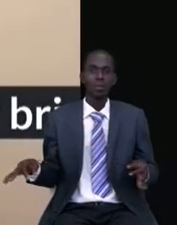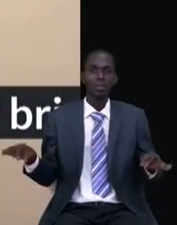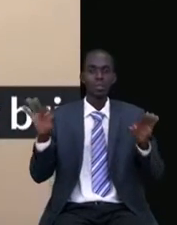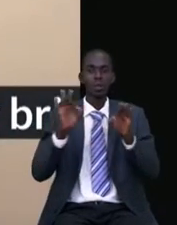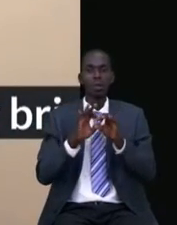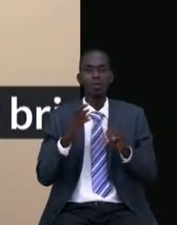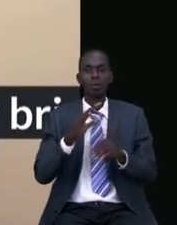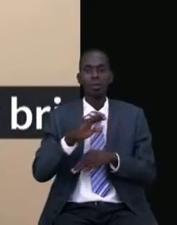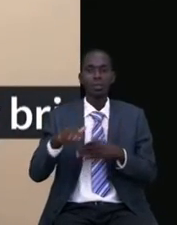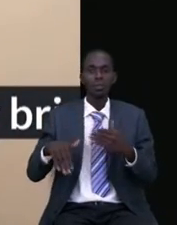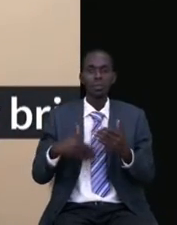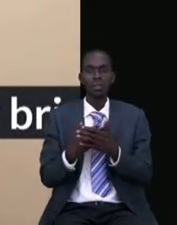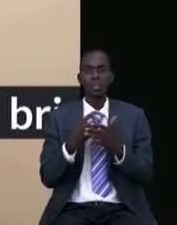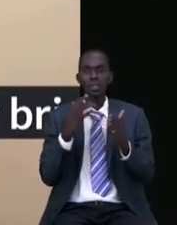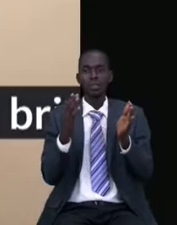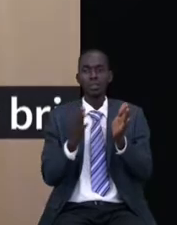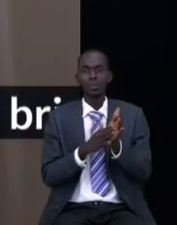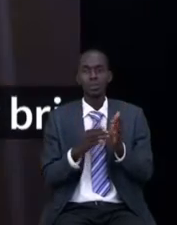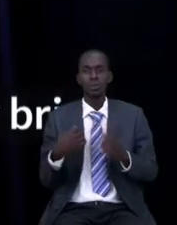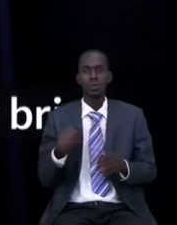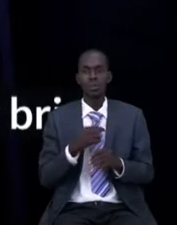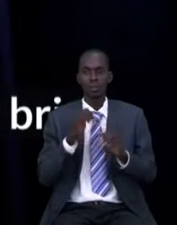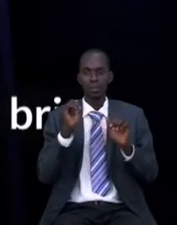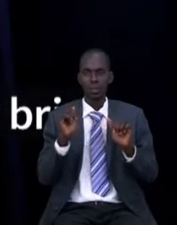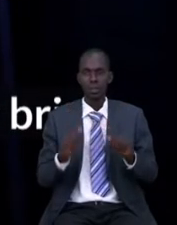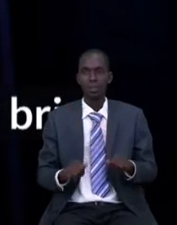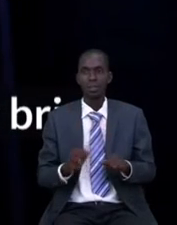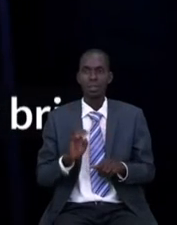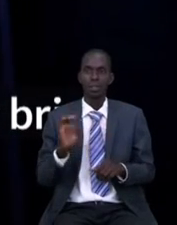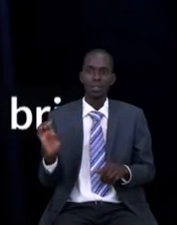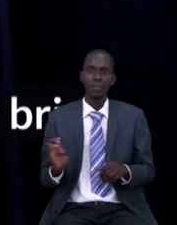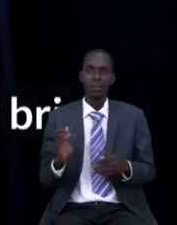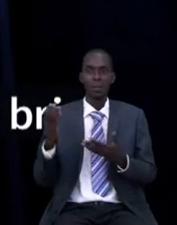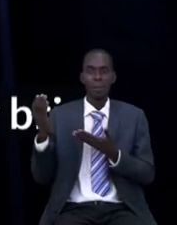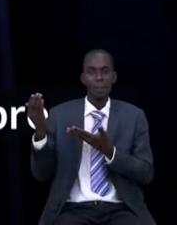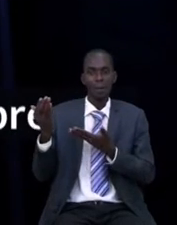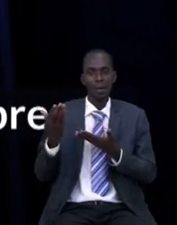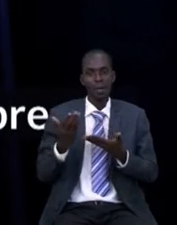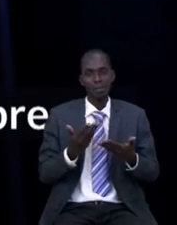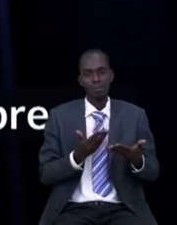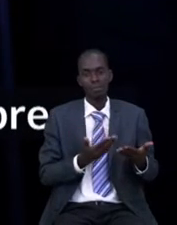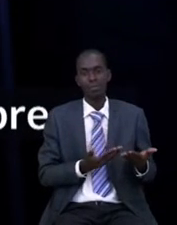Worthy of all the praise we could ever bring.